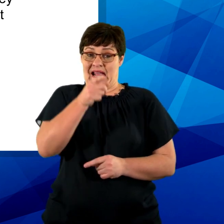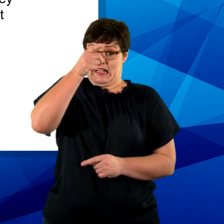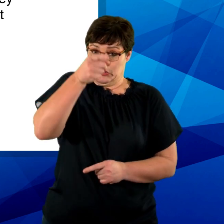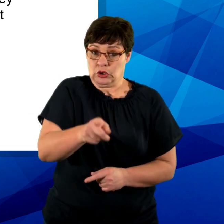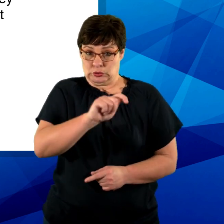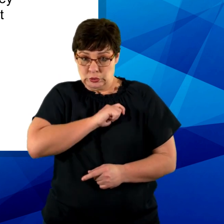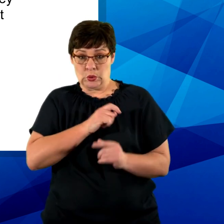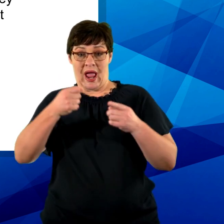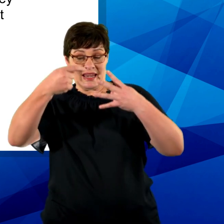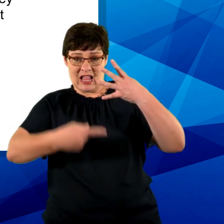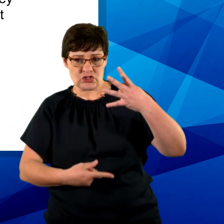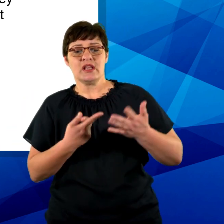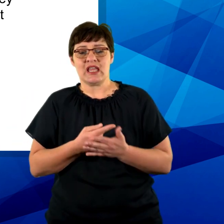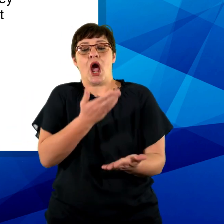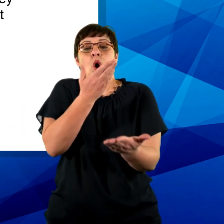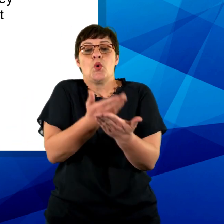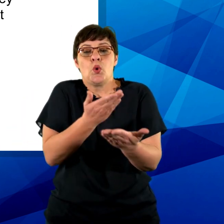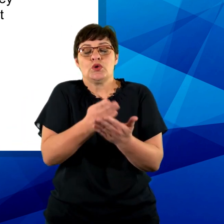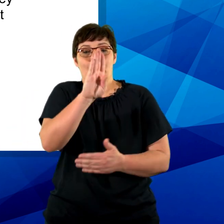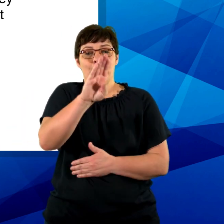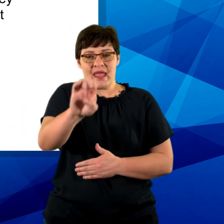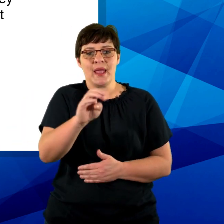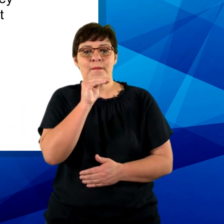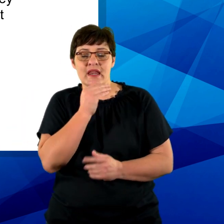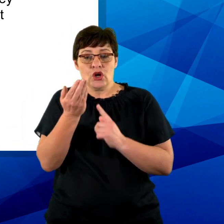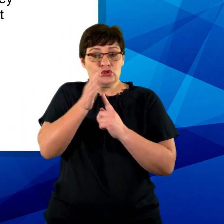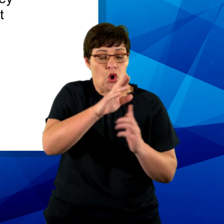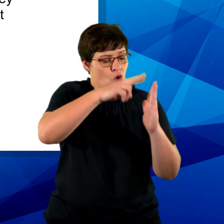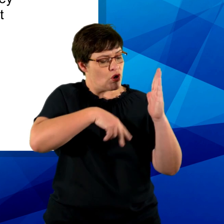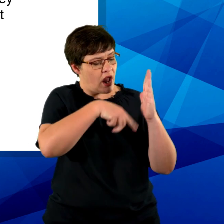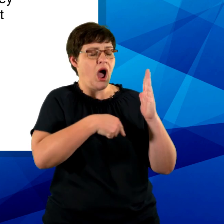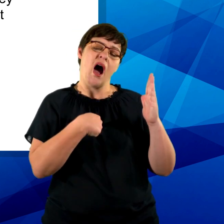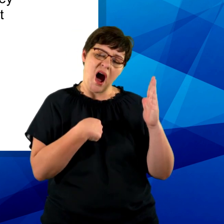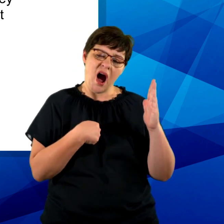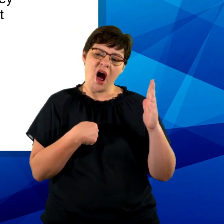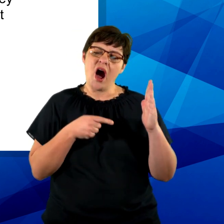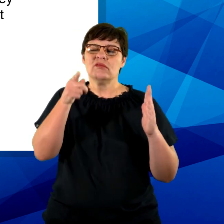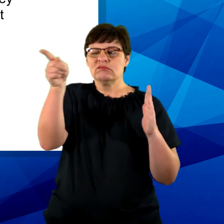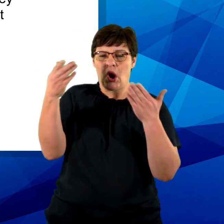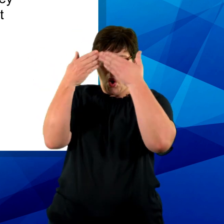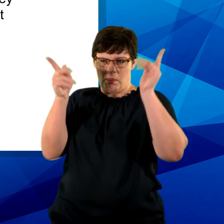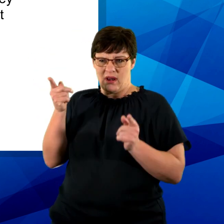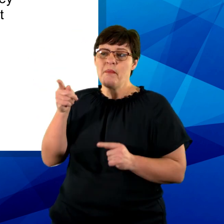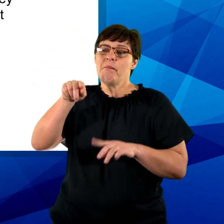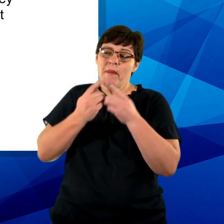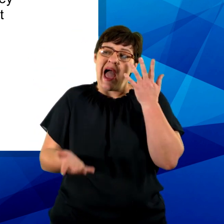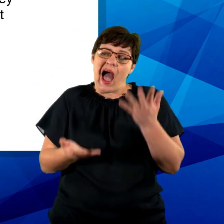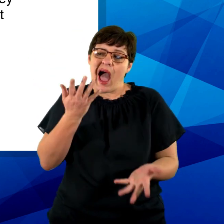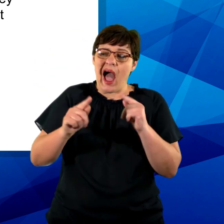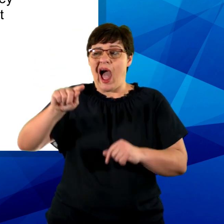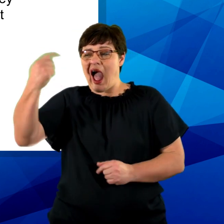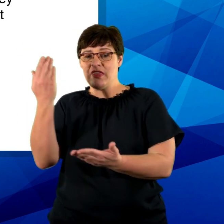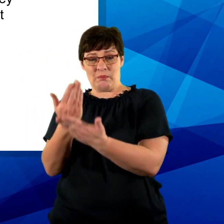an indication, the words could be signals to the reader that you have an open mind and that you are aware that there might be